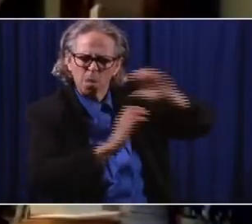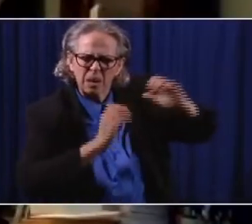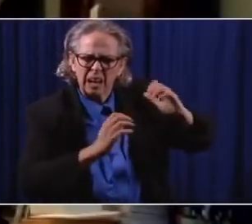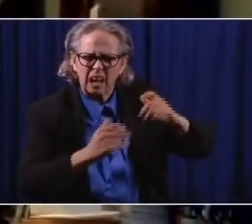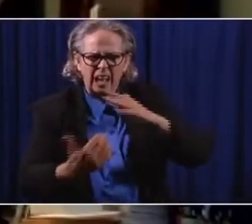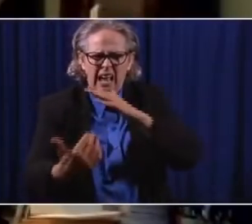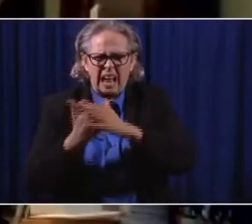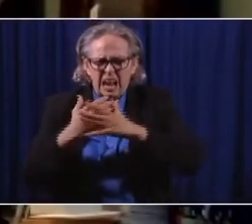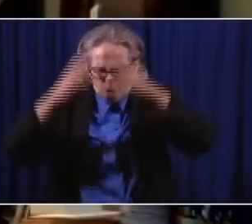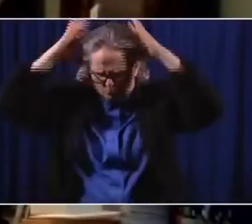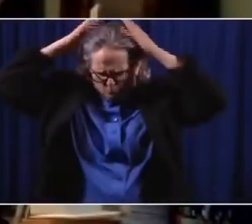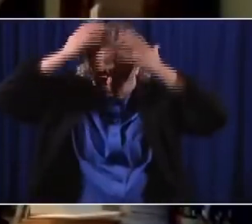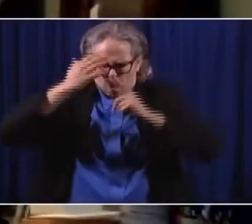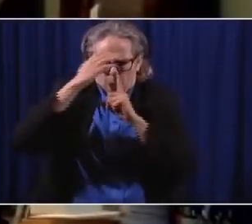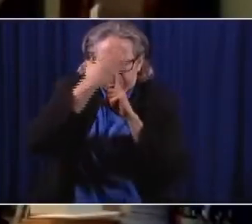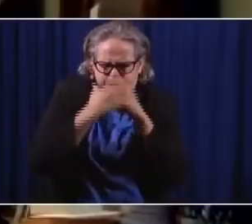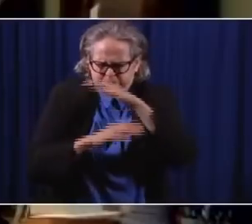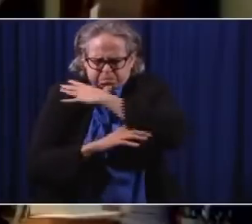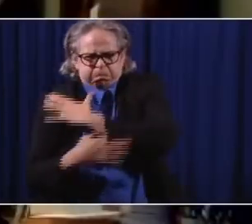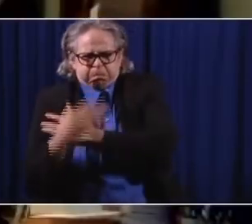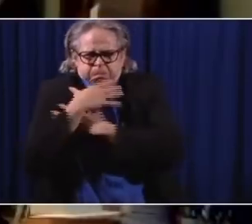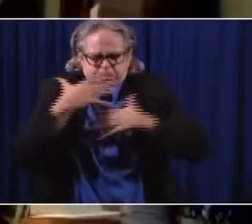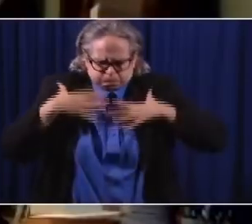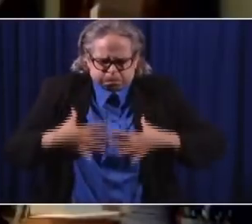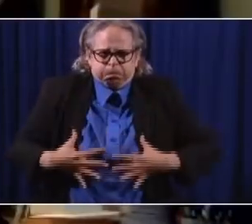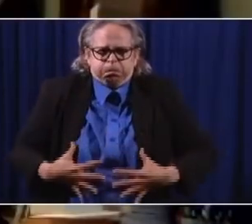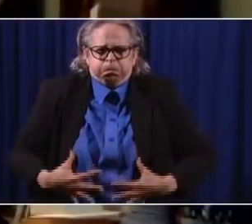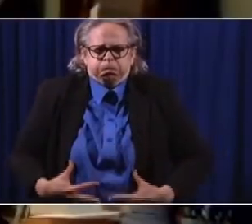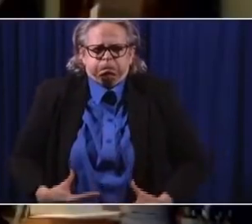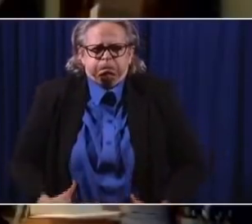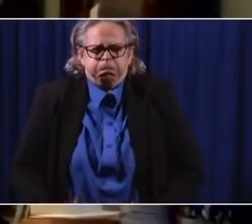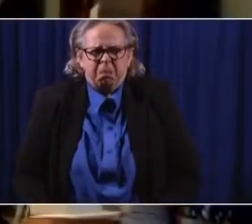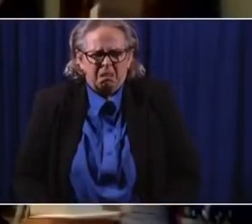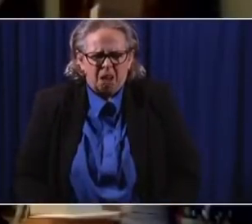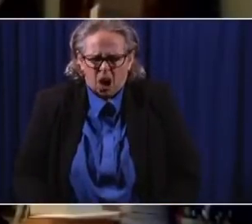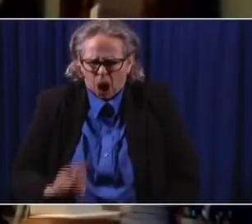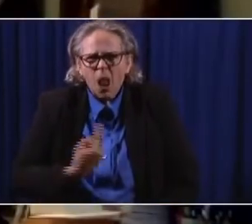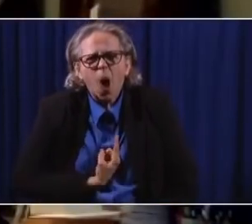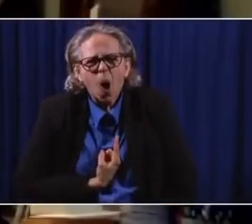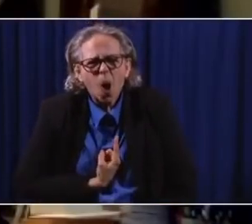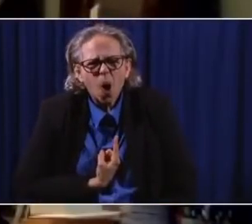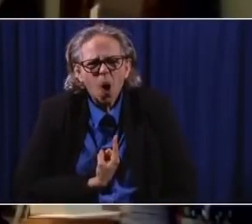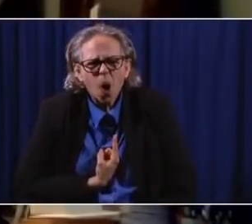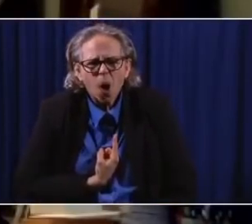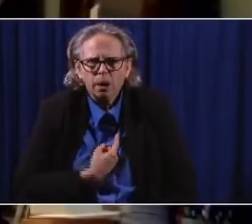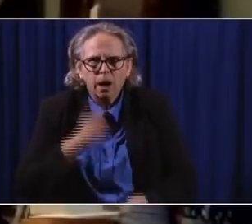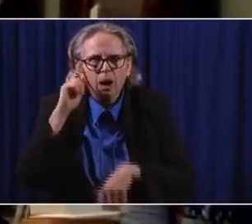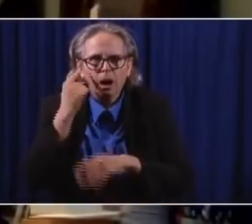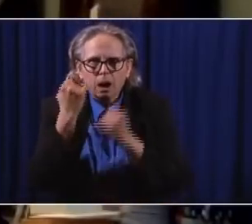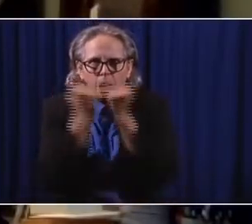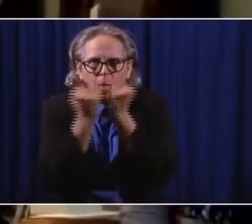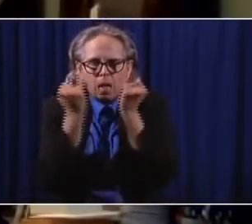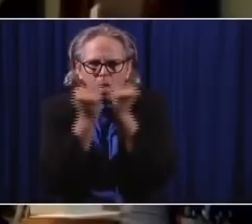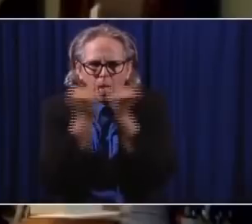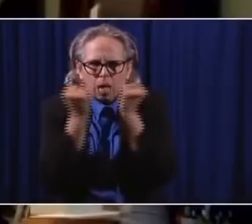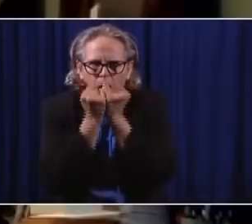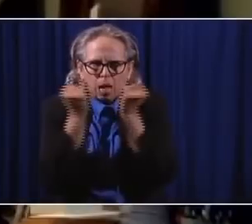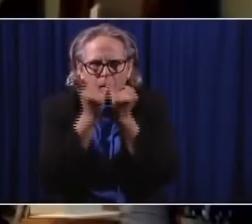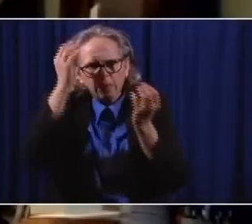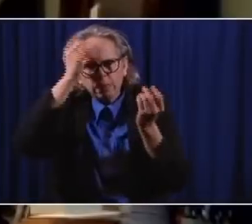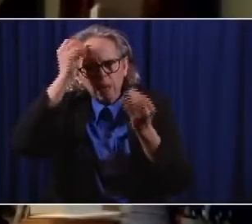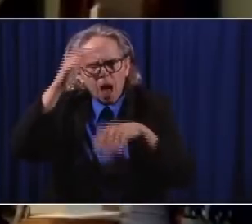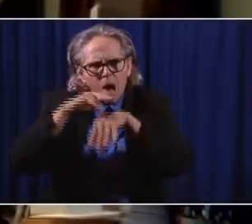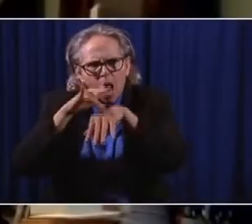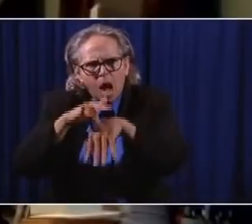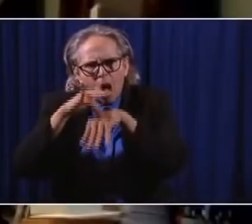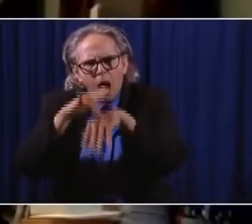PPE. And so you're just left alone with your thoughts. And, that's one of the things that I think people